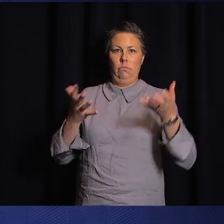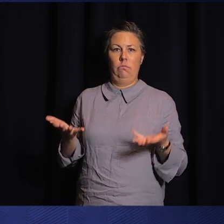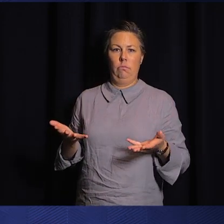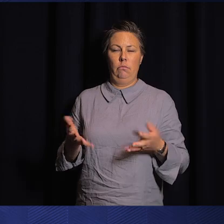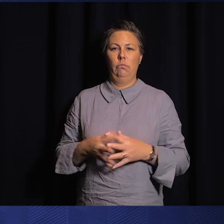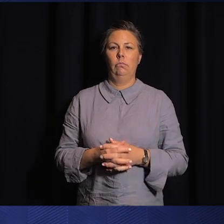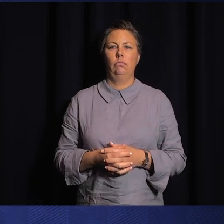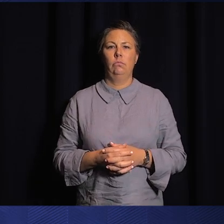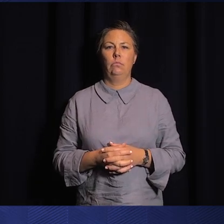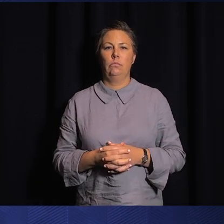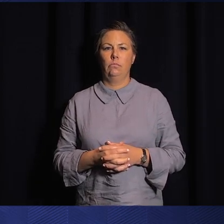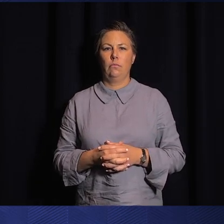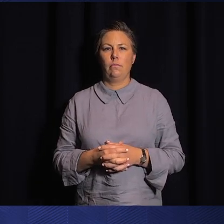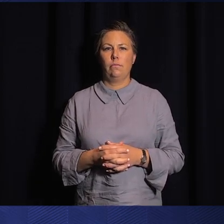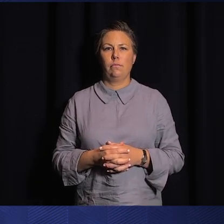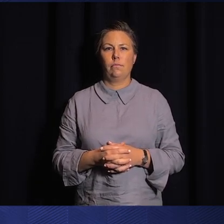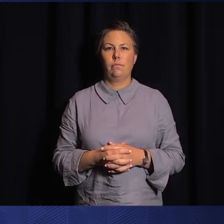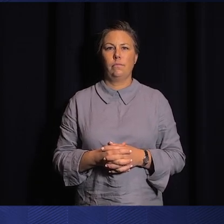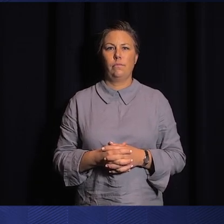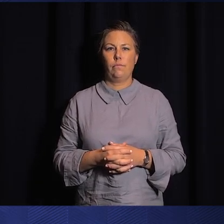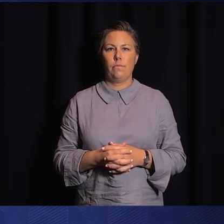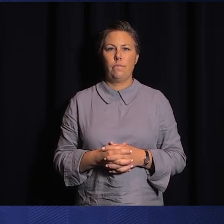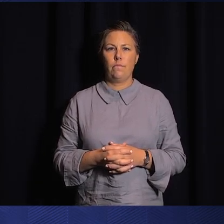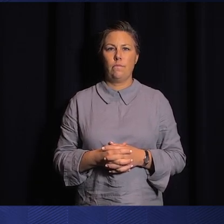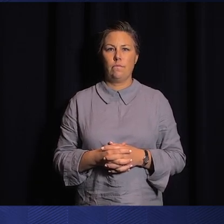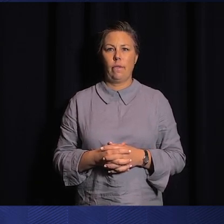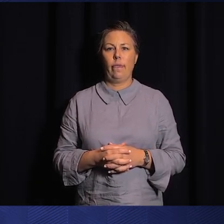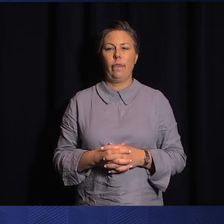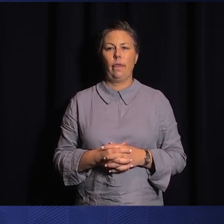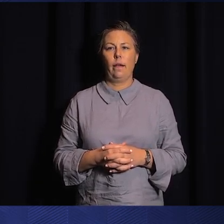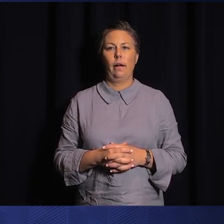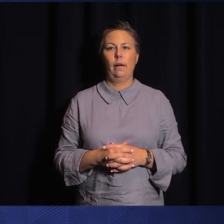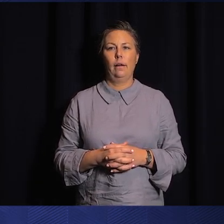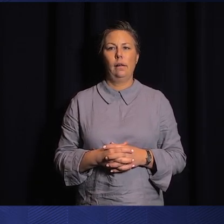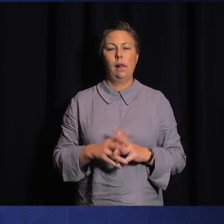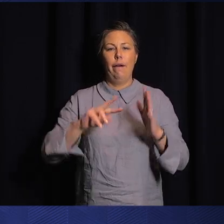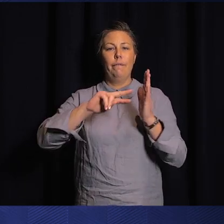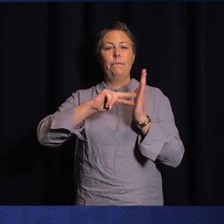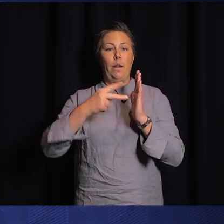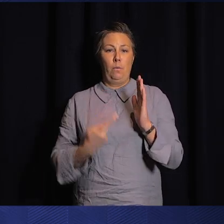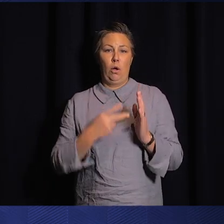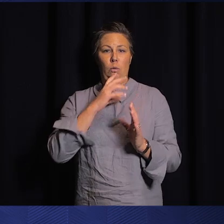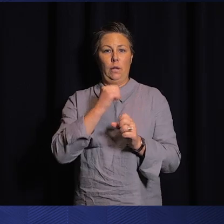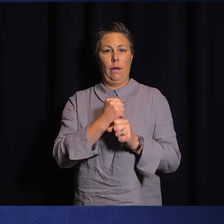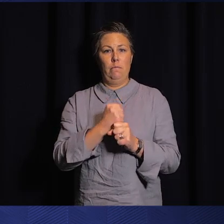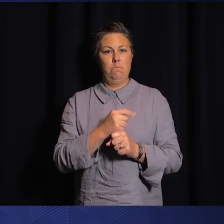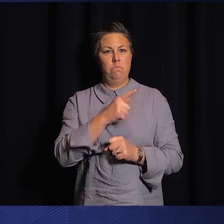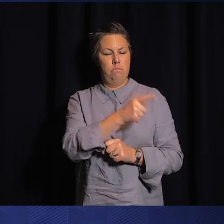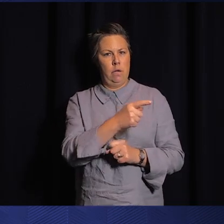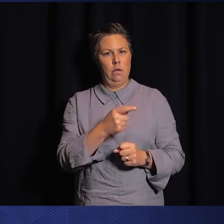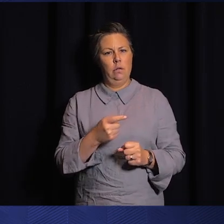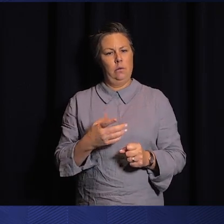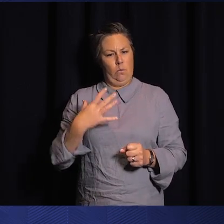policy. Thank you. For Vanuatu, the government of Vanuatu is committed